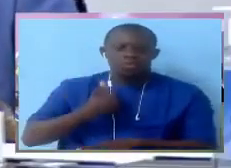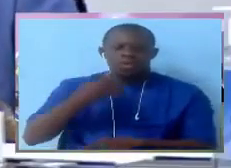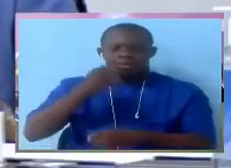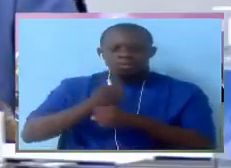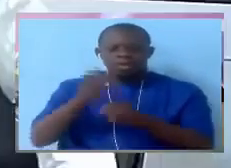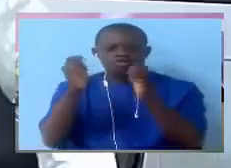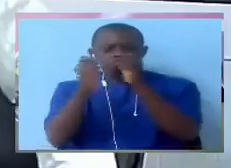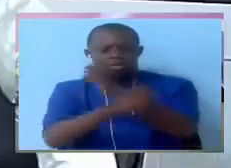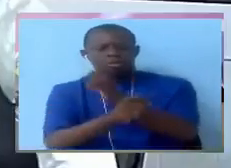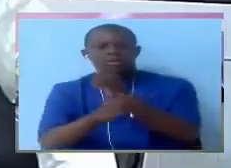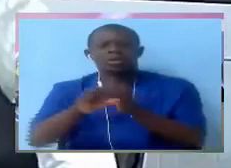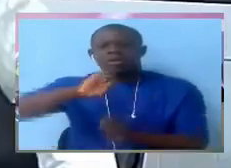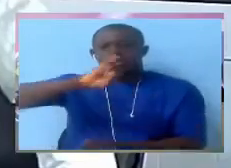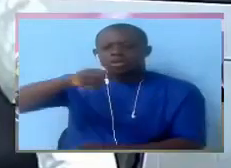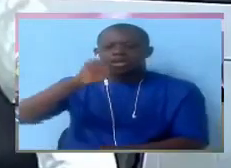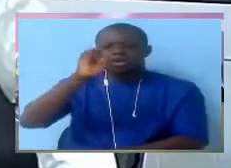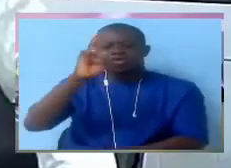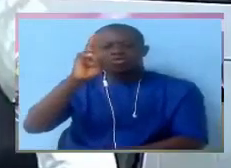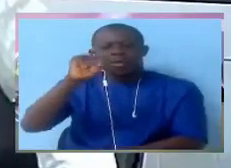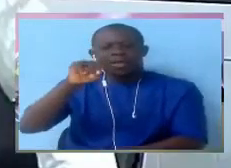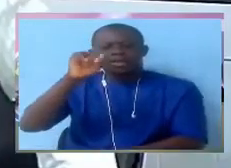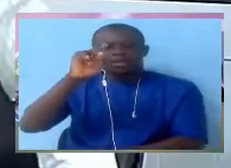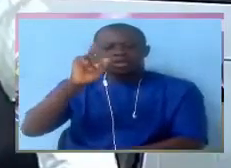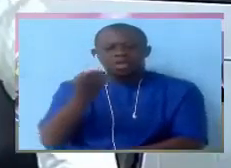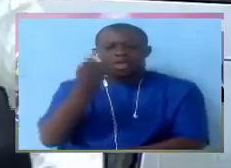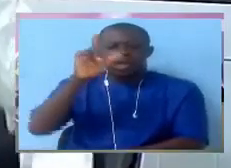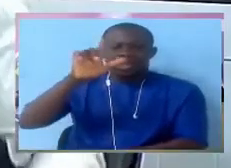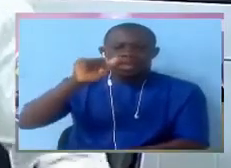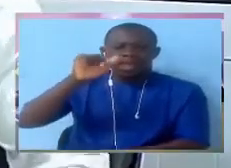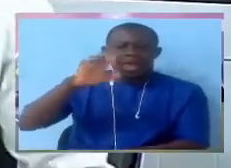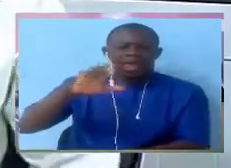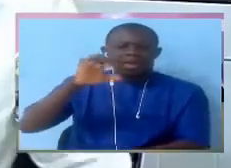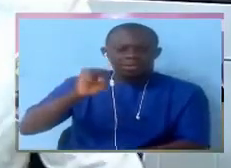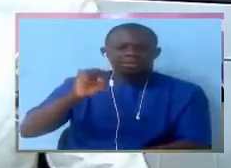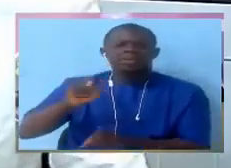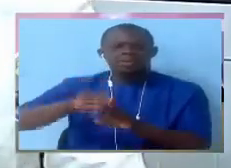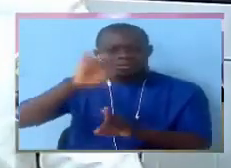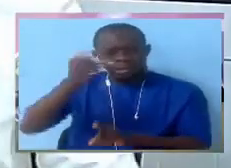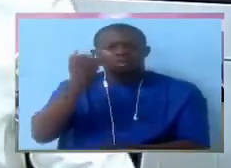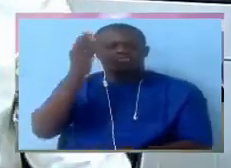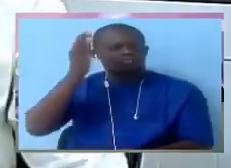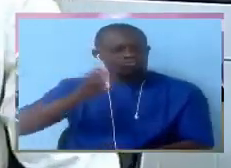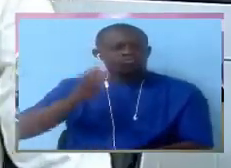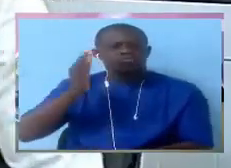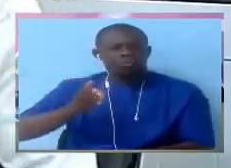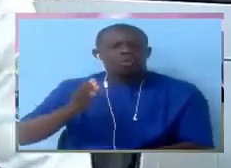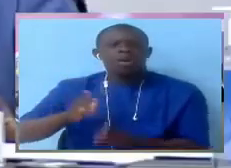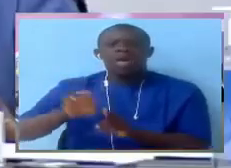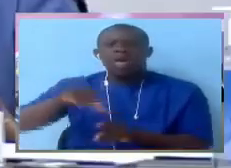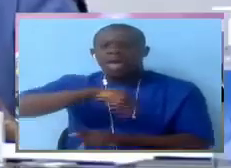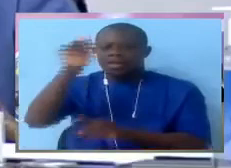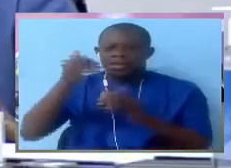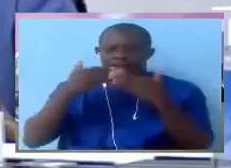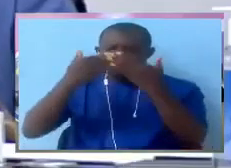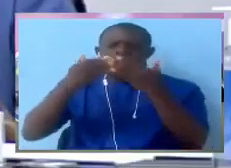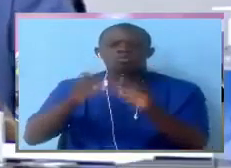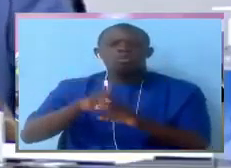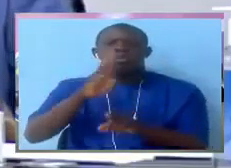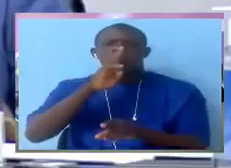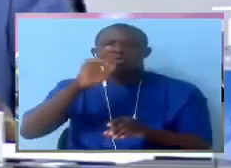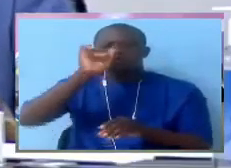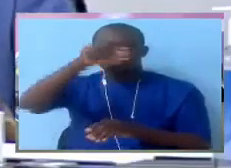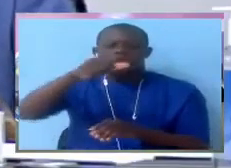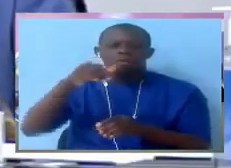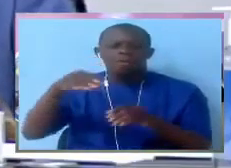junglers? Nekkul ne ñi ci oppa yeb ñom dañ far mujjé nekk junglers. Yes, that's true. And tell us your classmates,